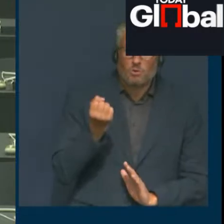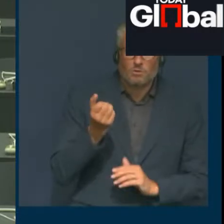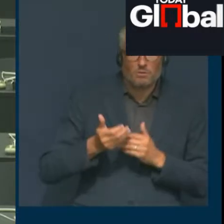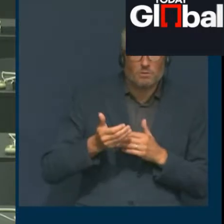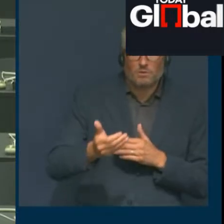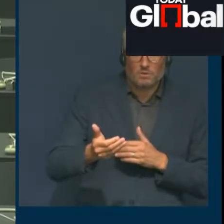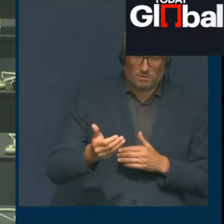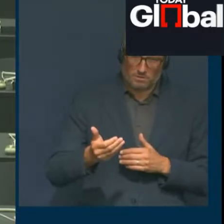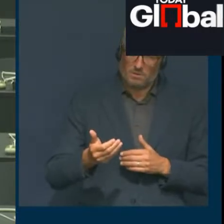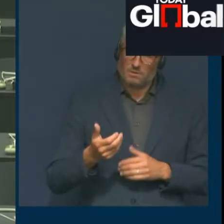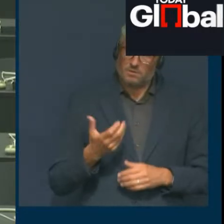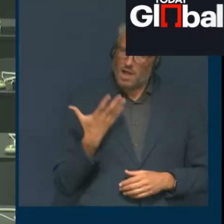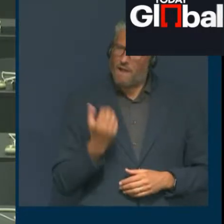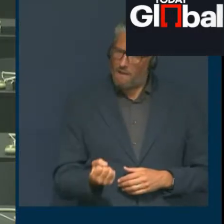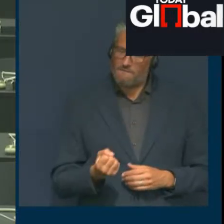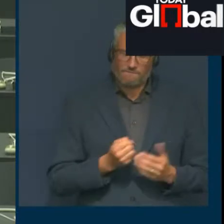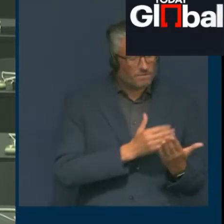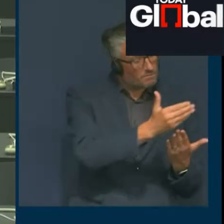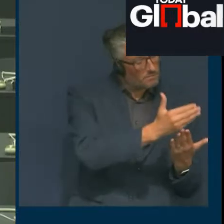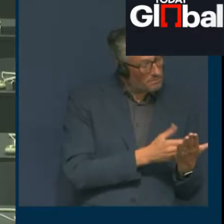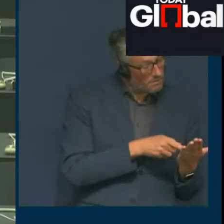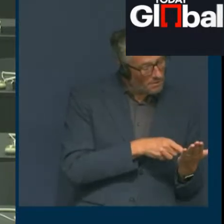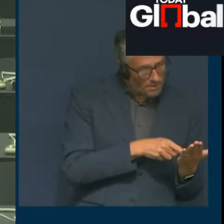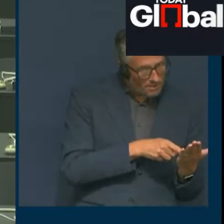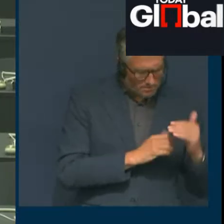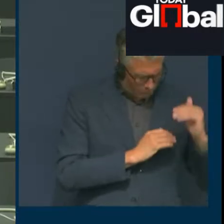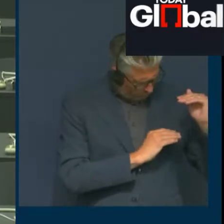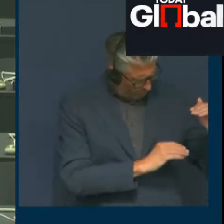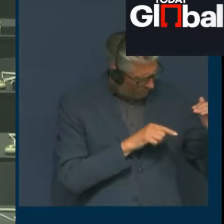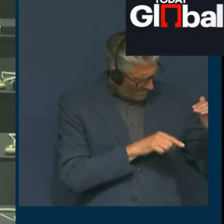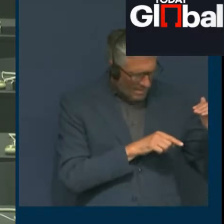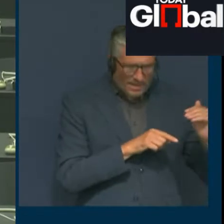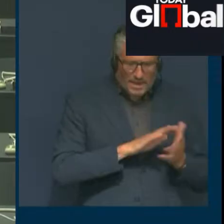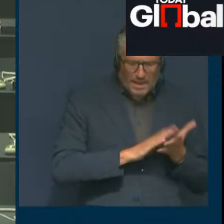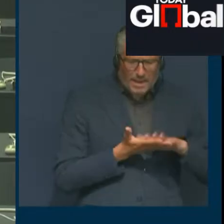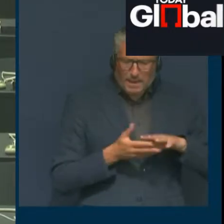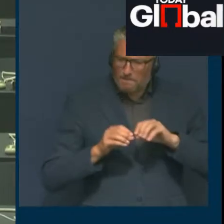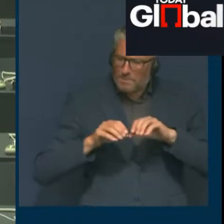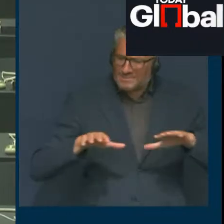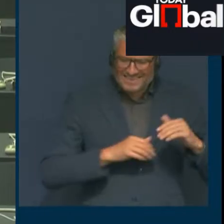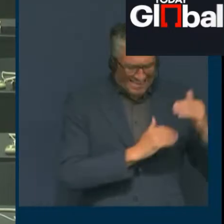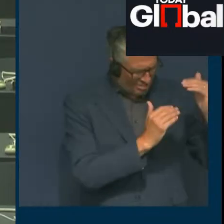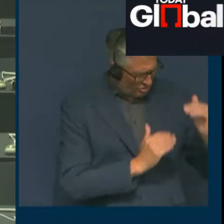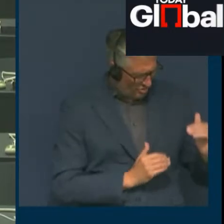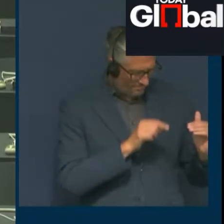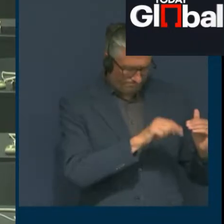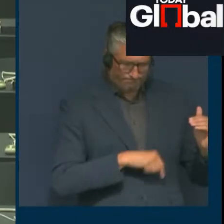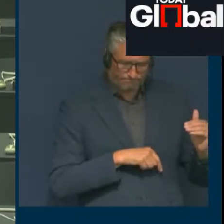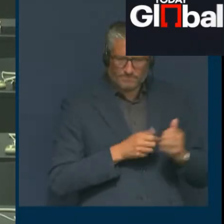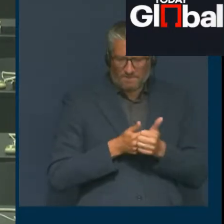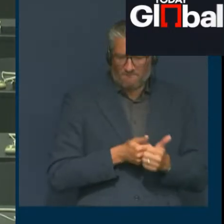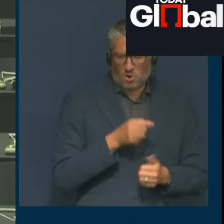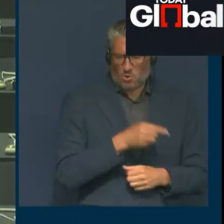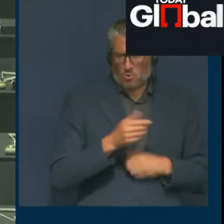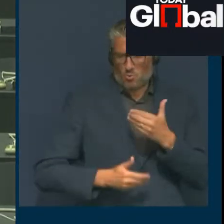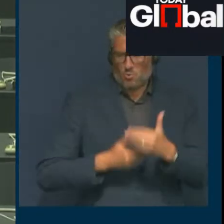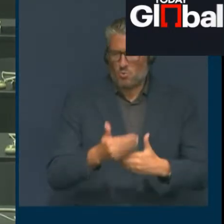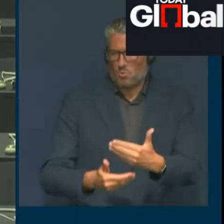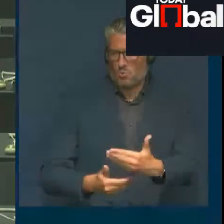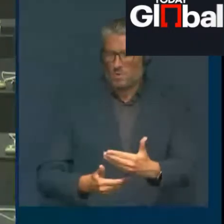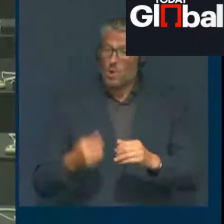implementing regulations of the law and strengthen oversight and monitoring mechanisms. The Commission would like to draw your